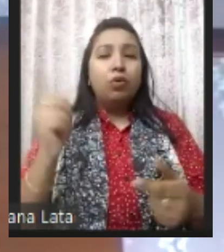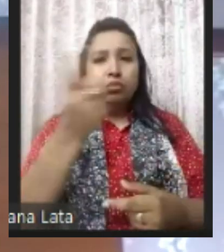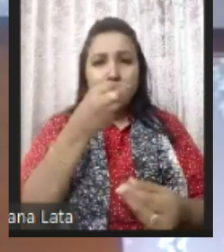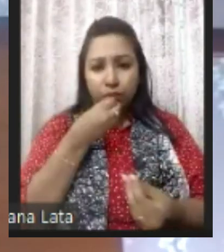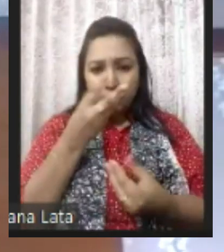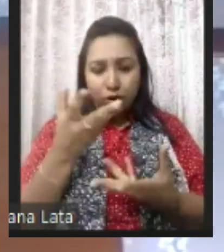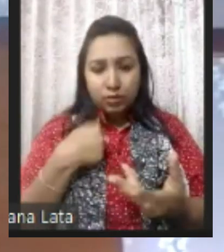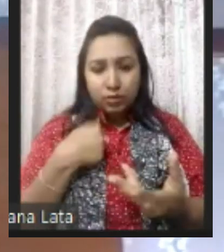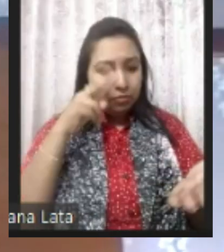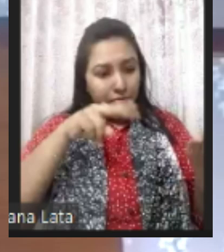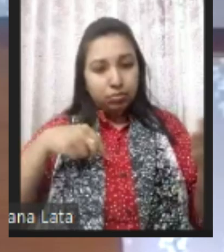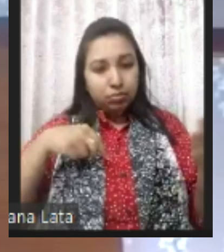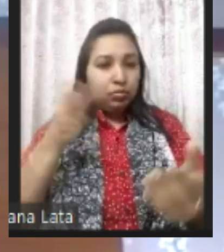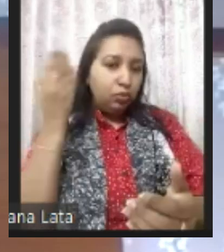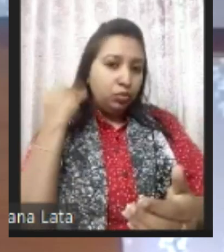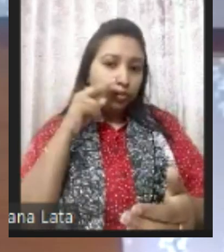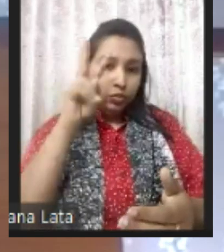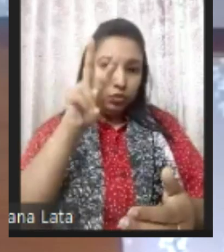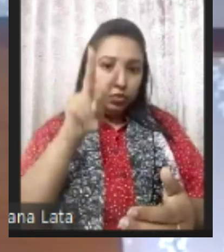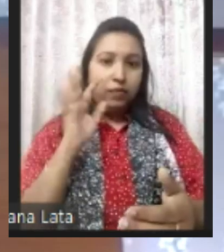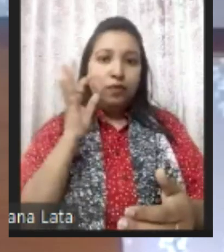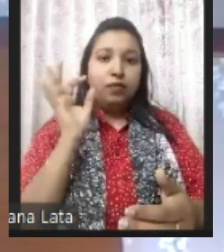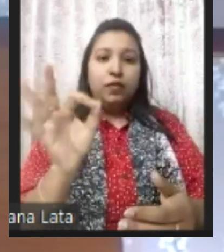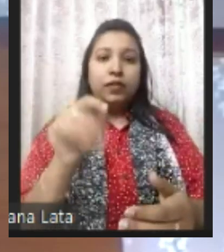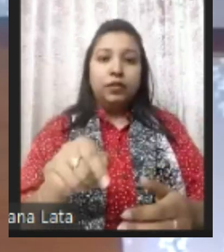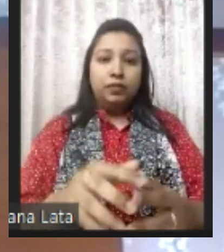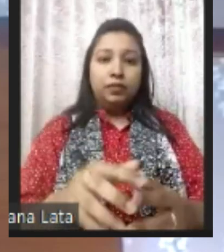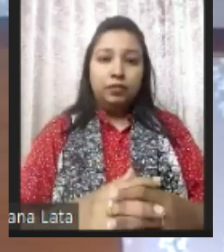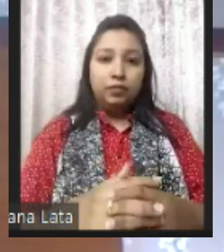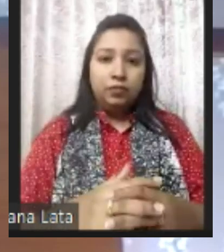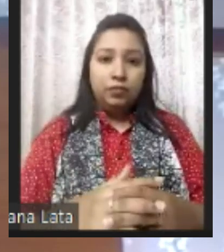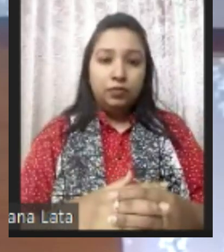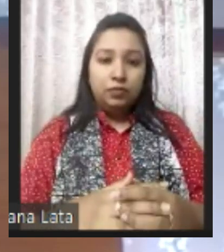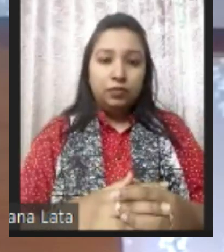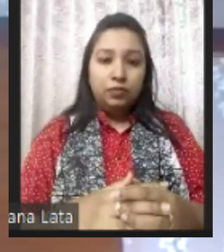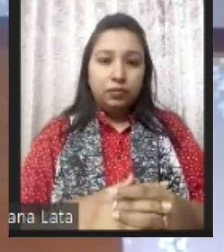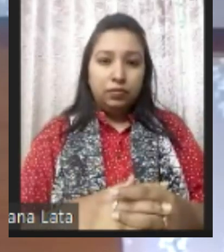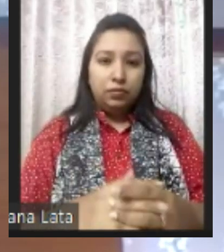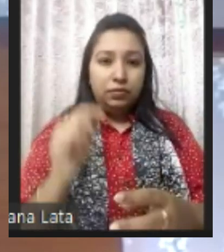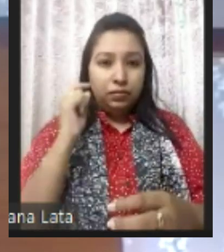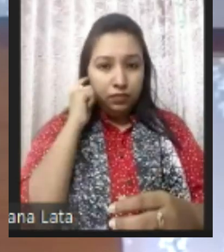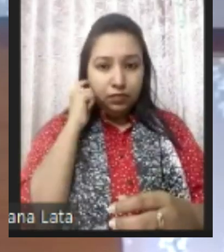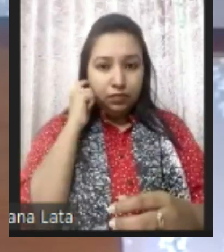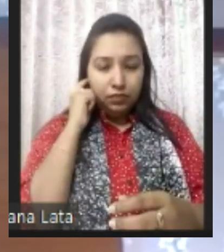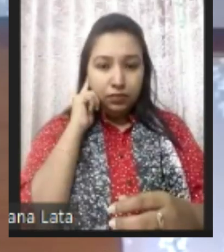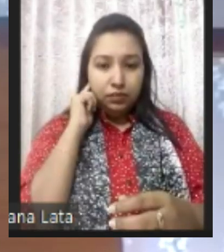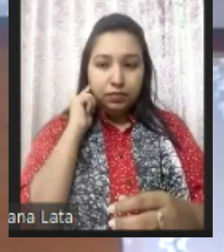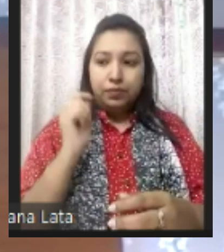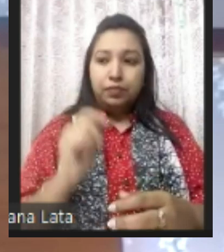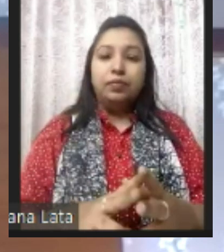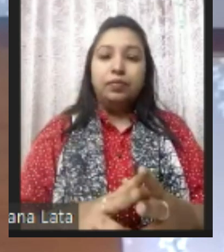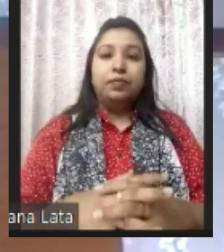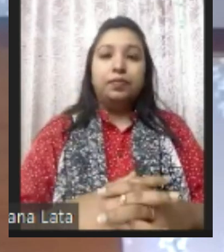referring the, three major commitment from the government: the political, legal, and also the global commitment from the